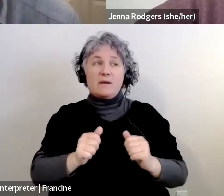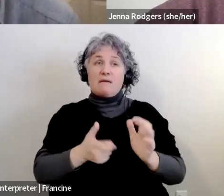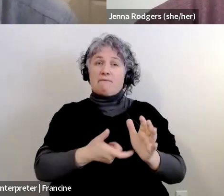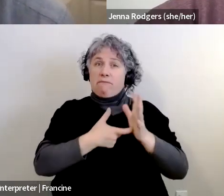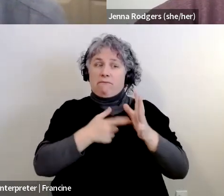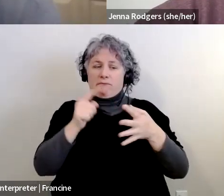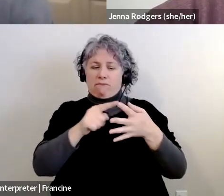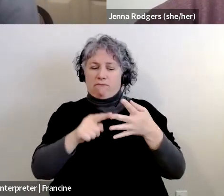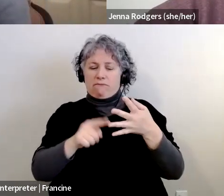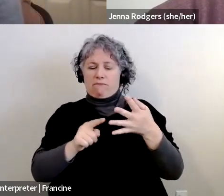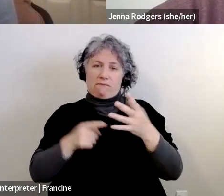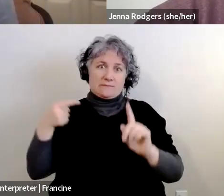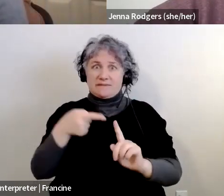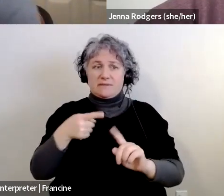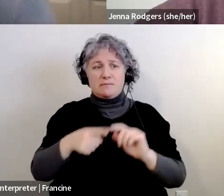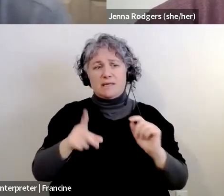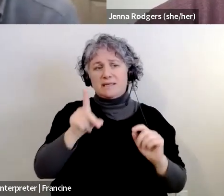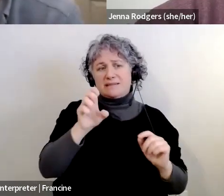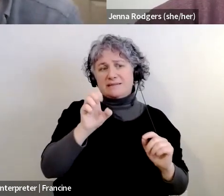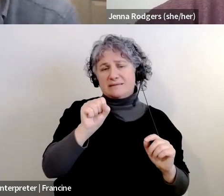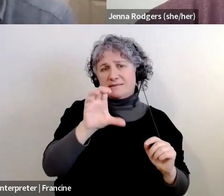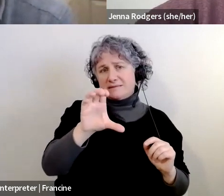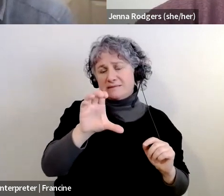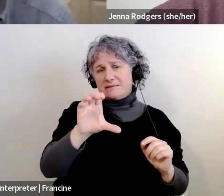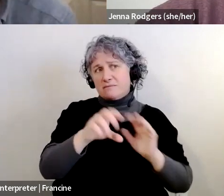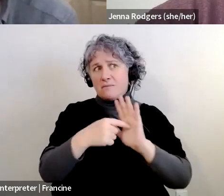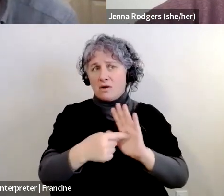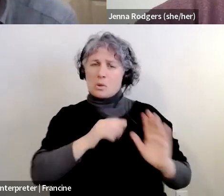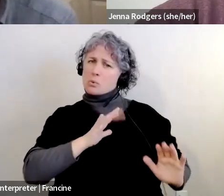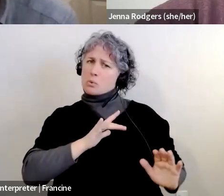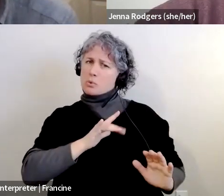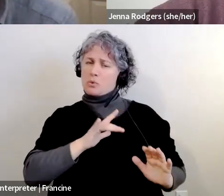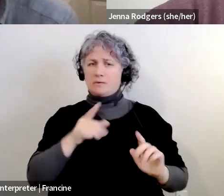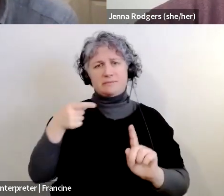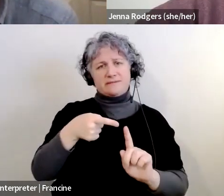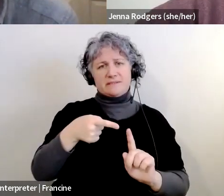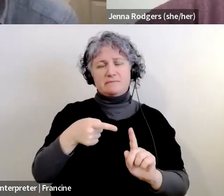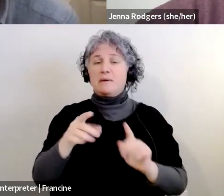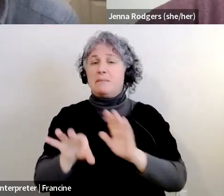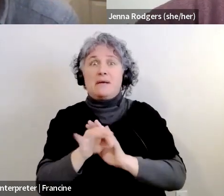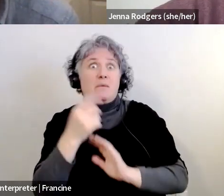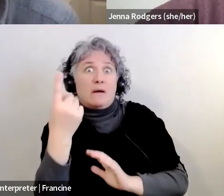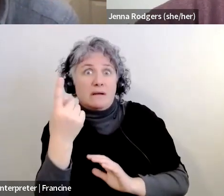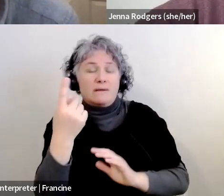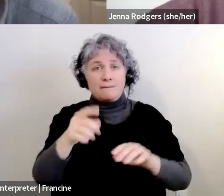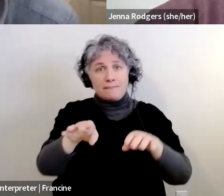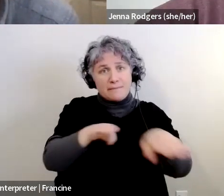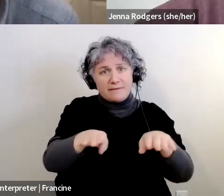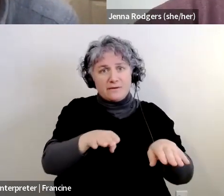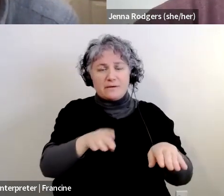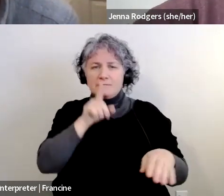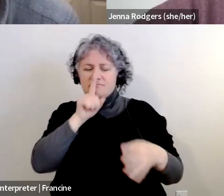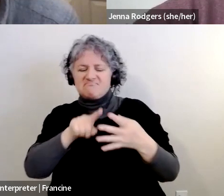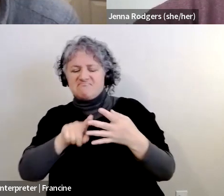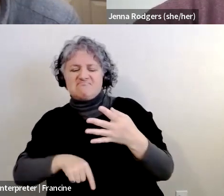can be great in a assertive way. So just I'm going to talk about behavior. I want to be specific about behavior. I'm not going to make